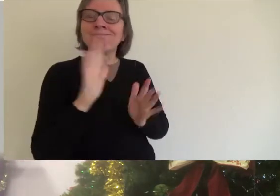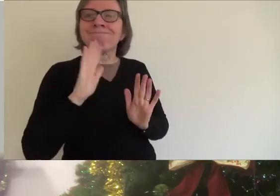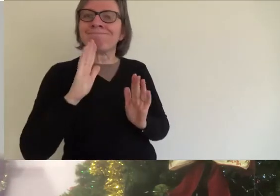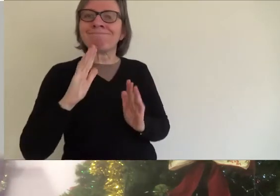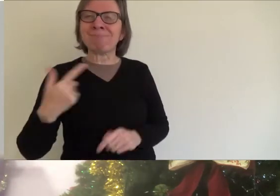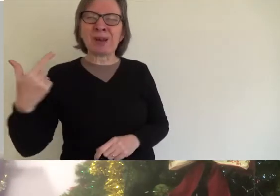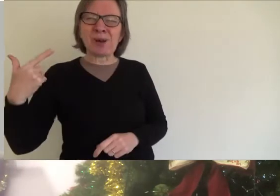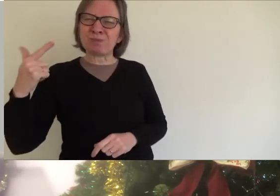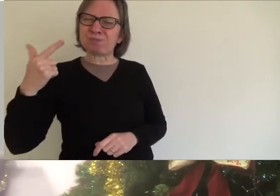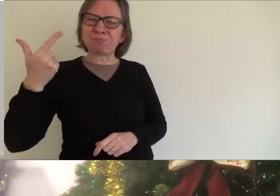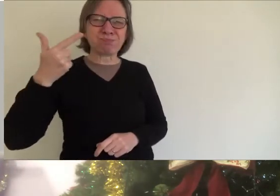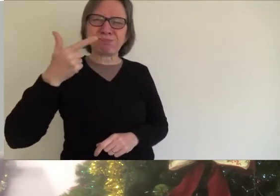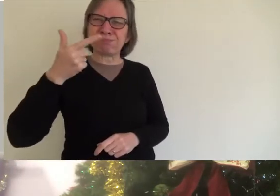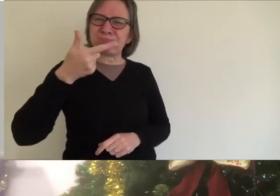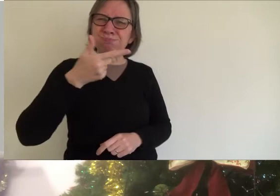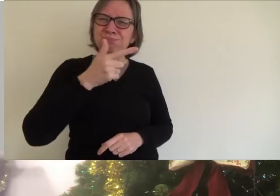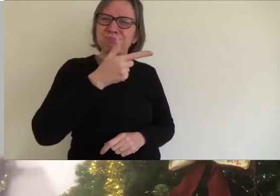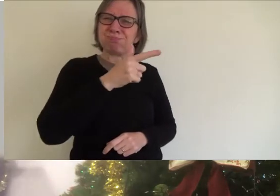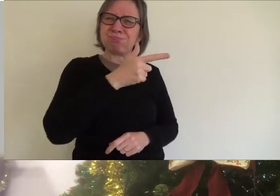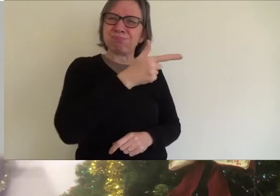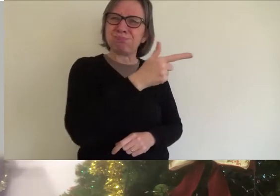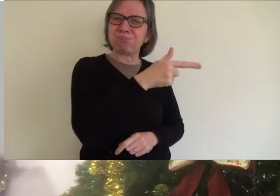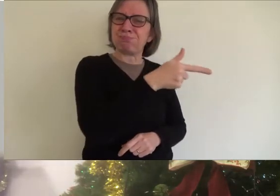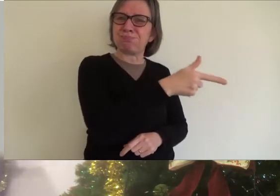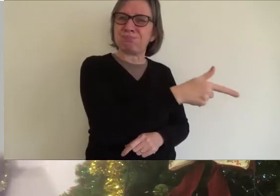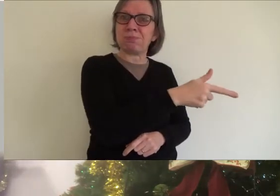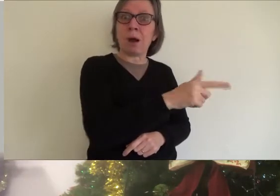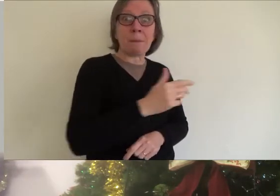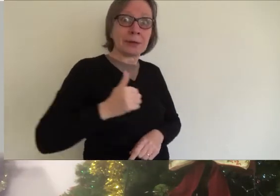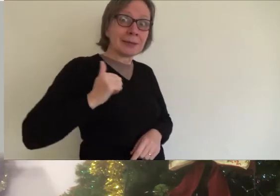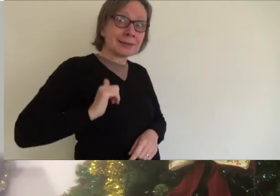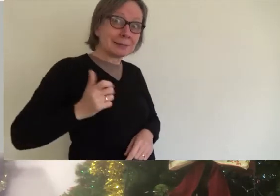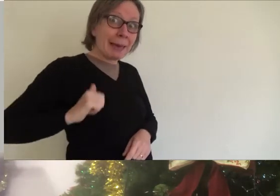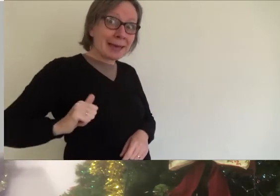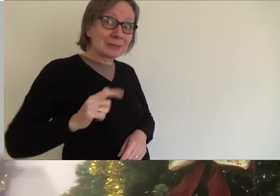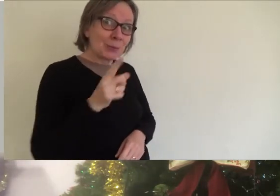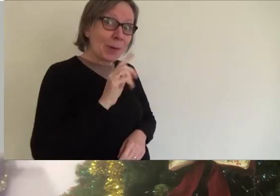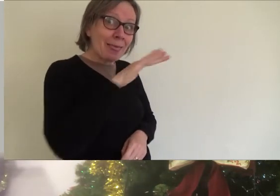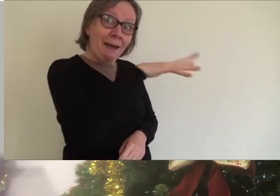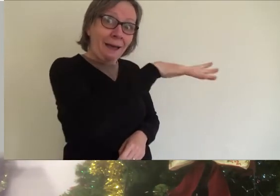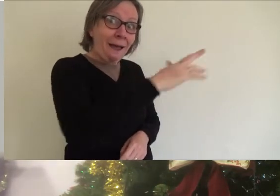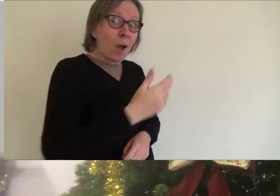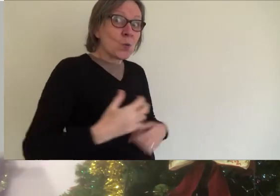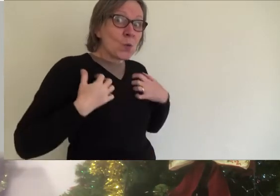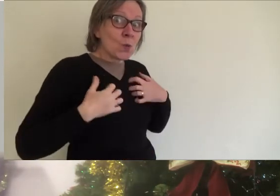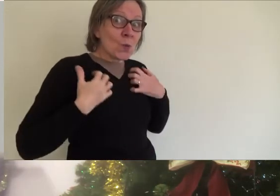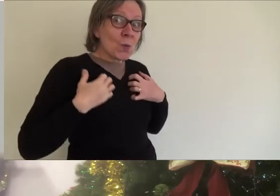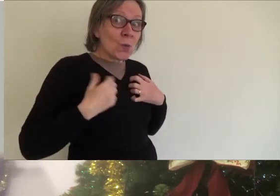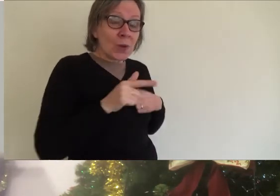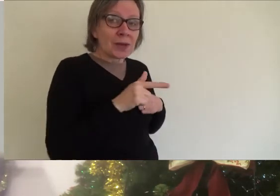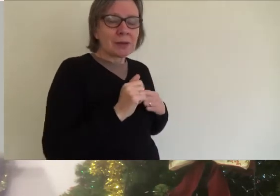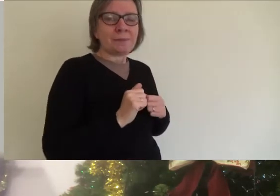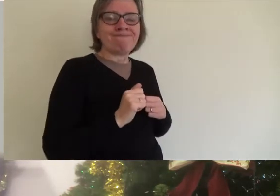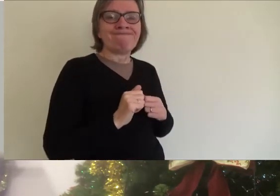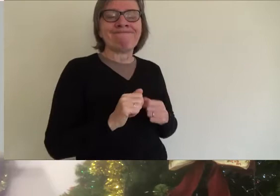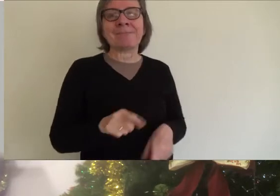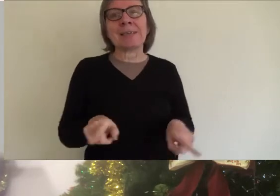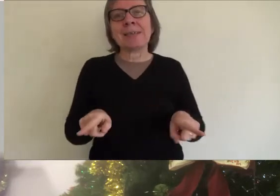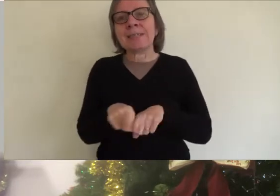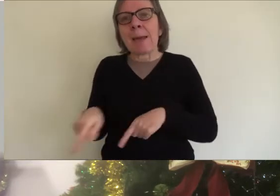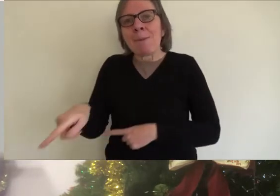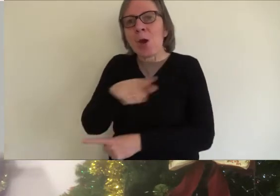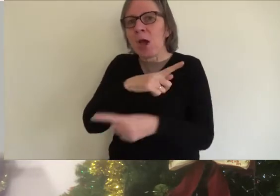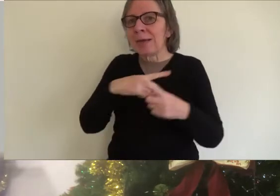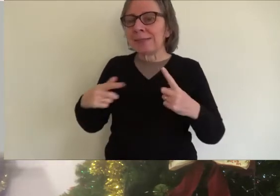Following a star, but with an expectancy. God sometimes calls us on a journey